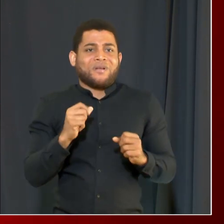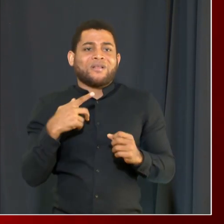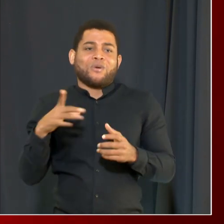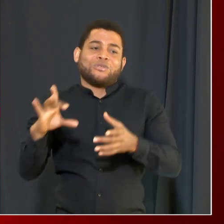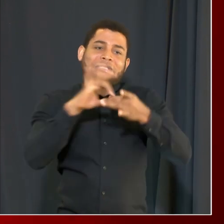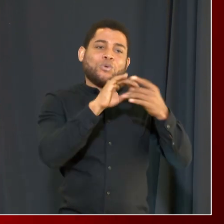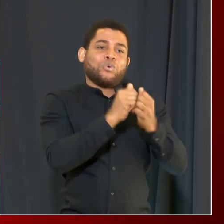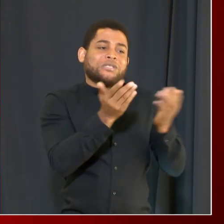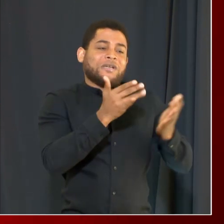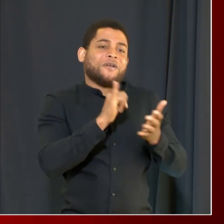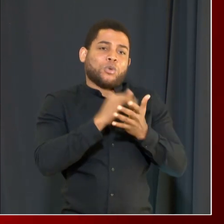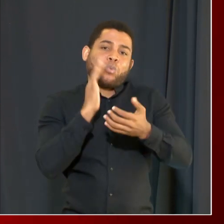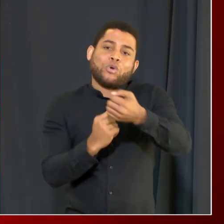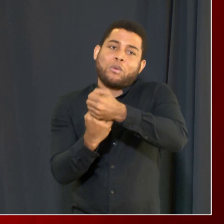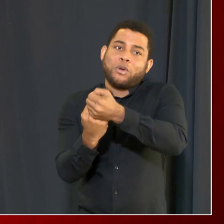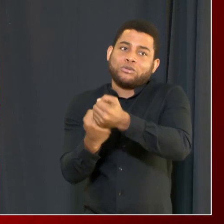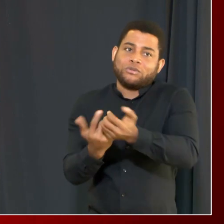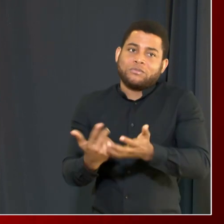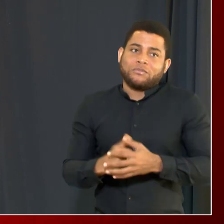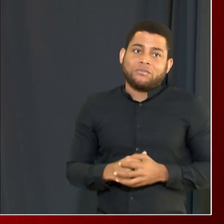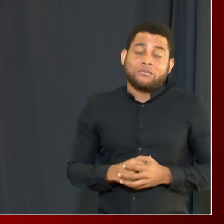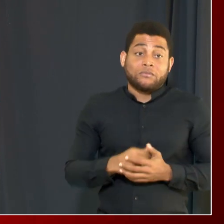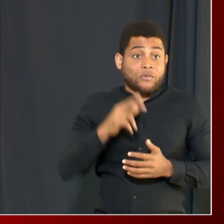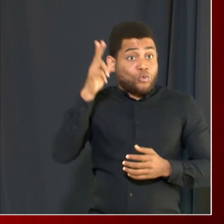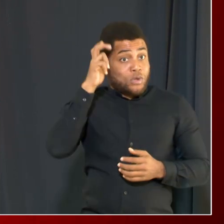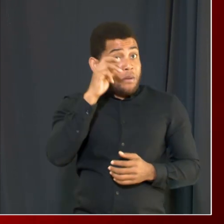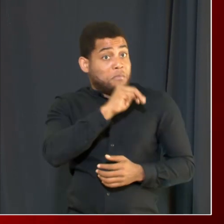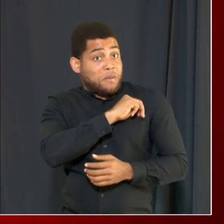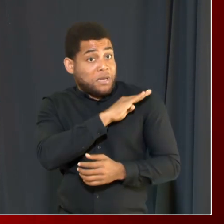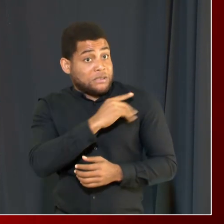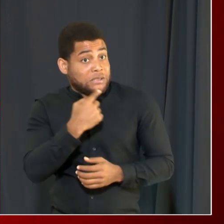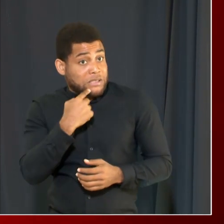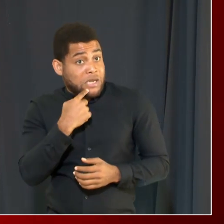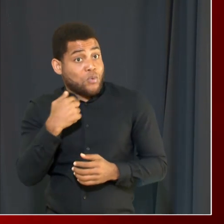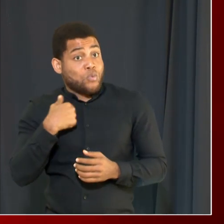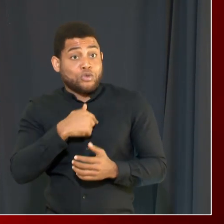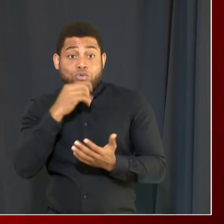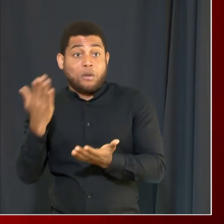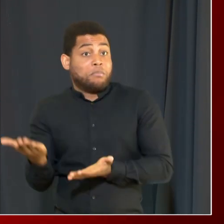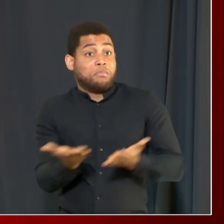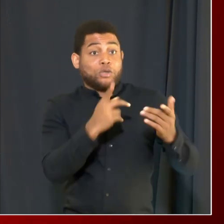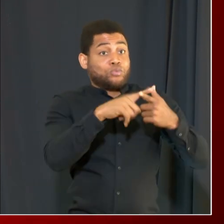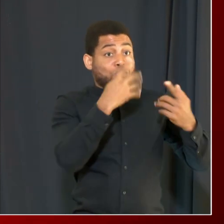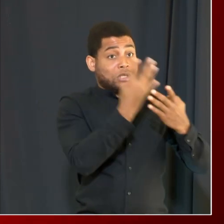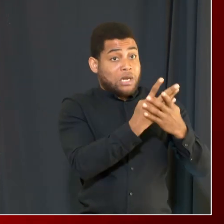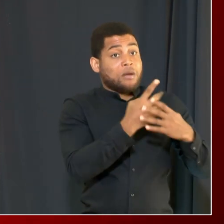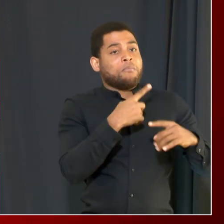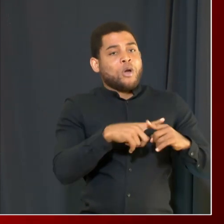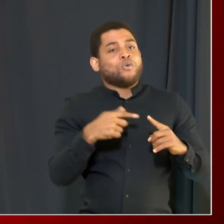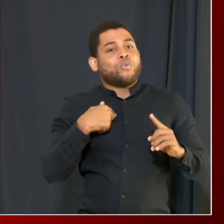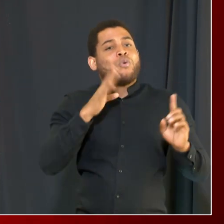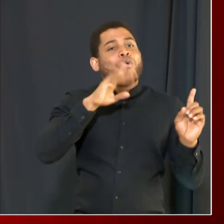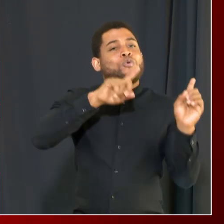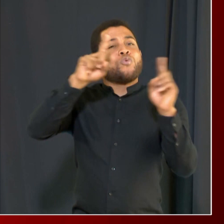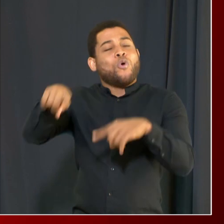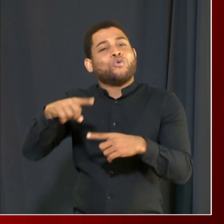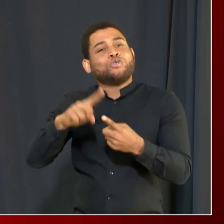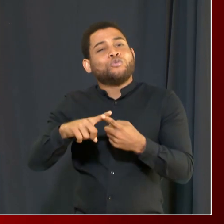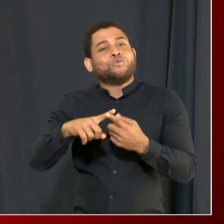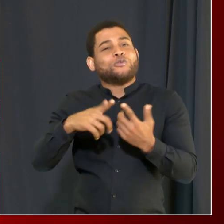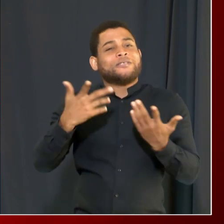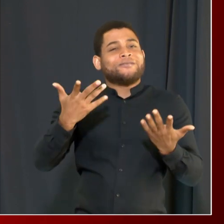supports. And I heard the mayor say that they wouldn't be taken to lockup, but that they would be taken to, I guess,